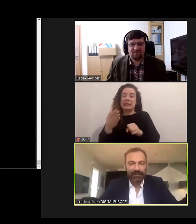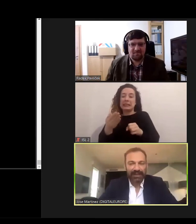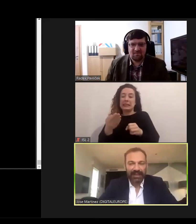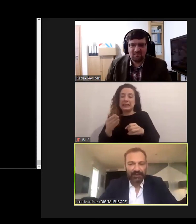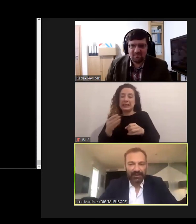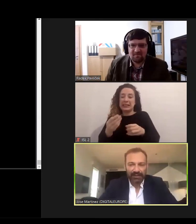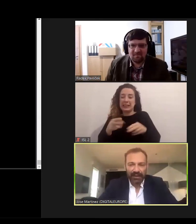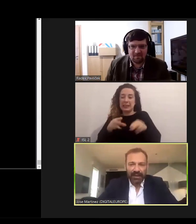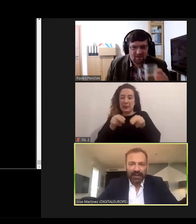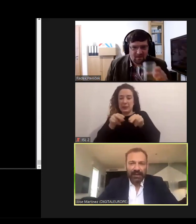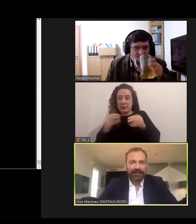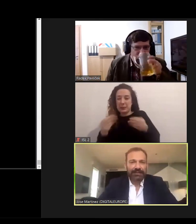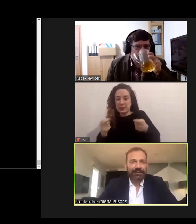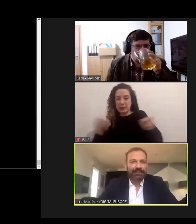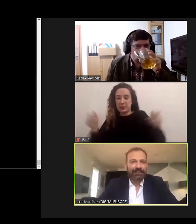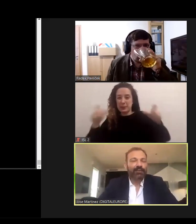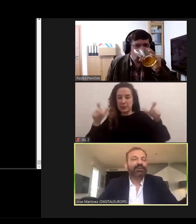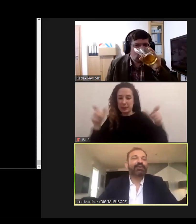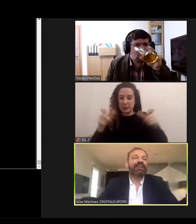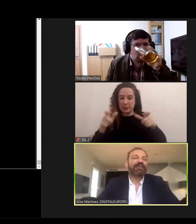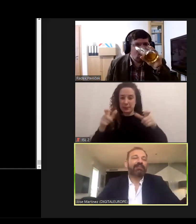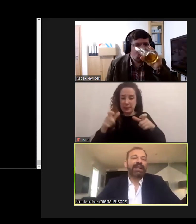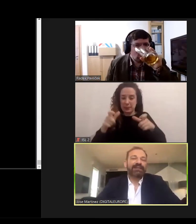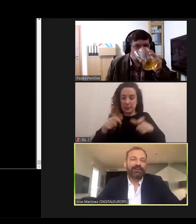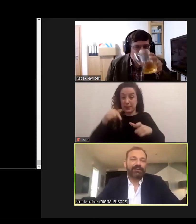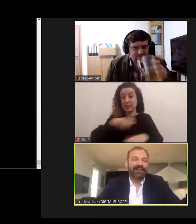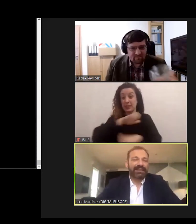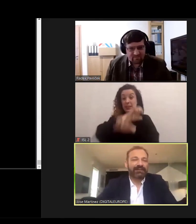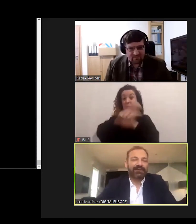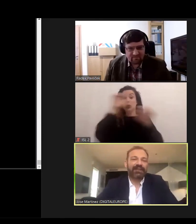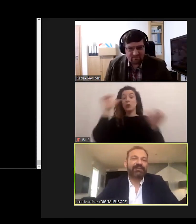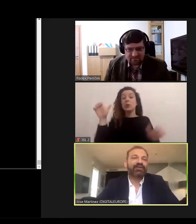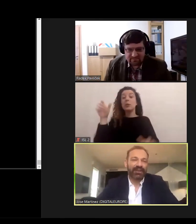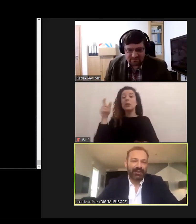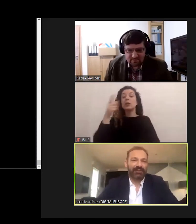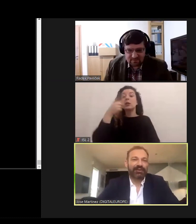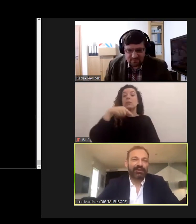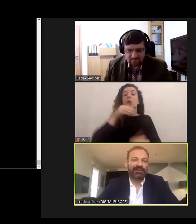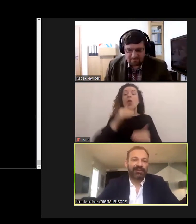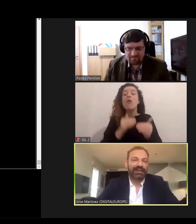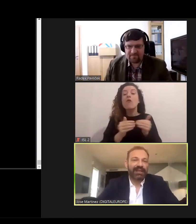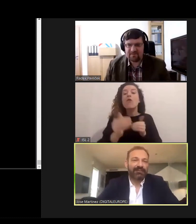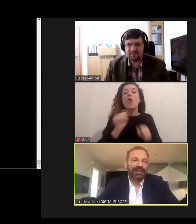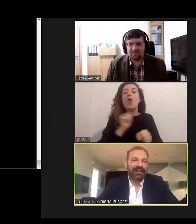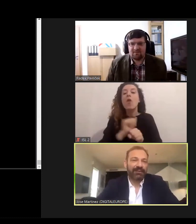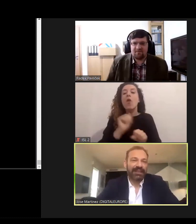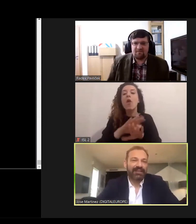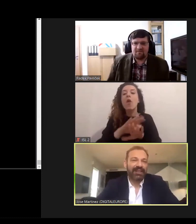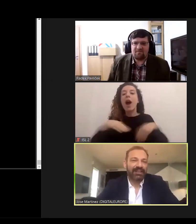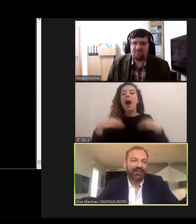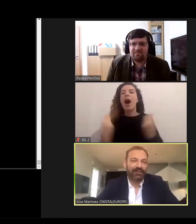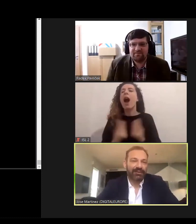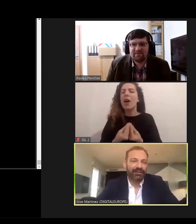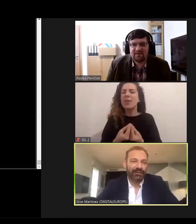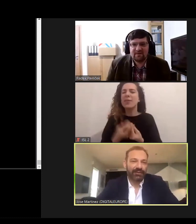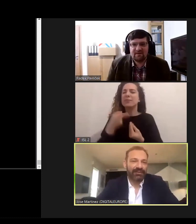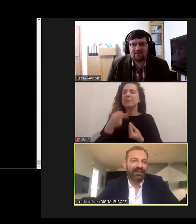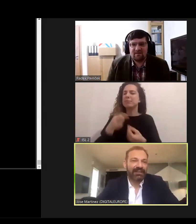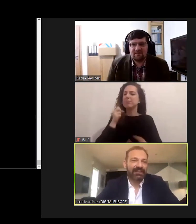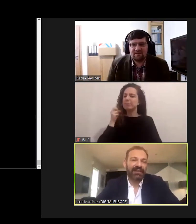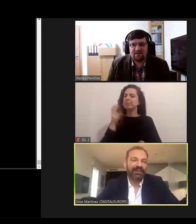will educate the others. And we need, let's say, we need teachers who